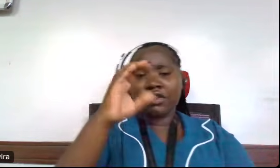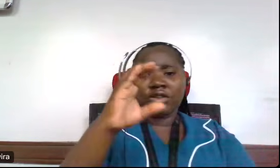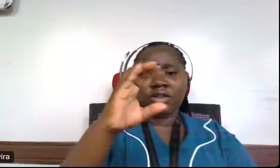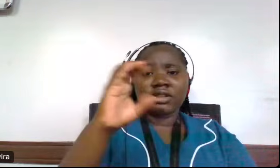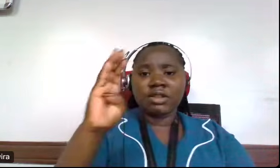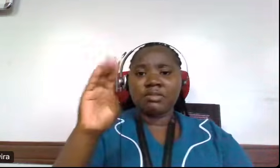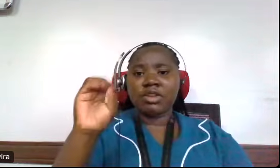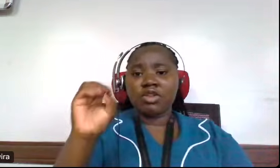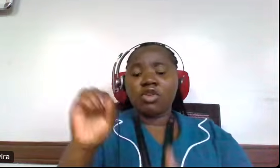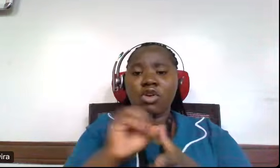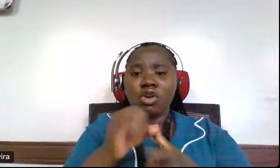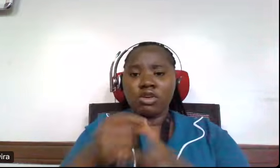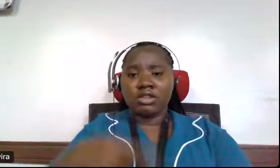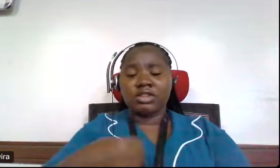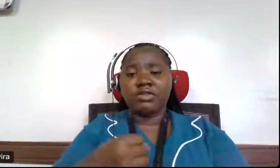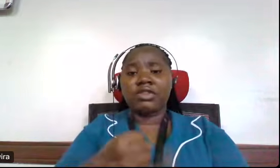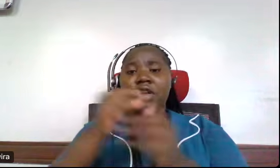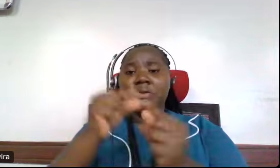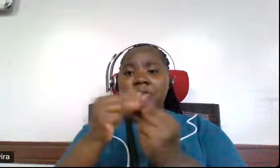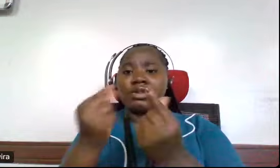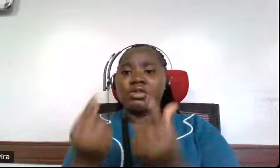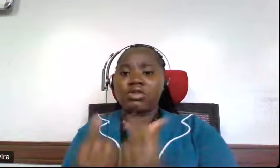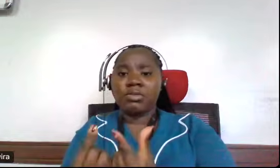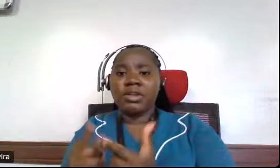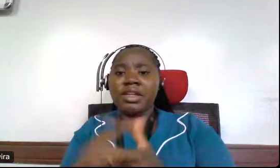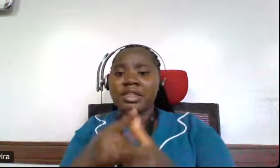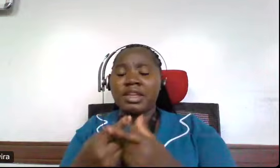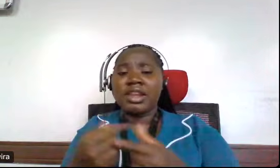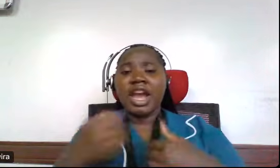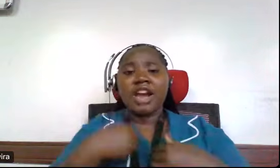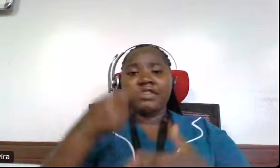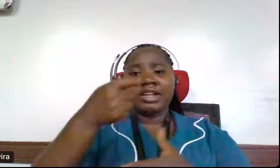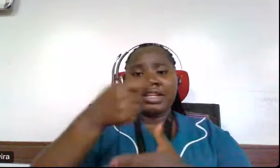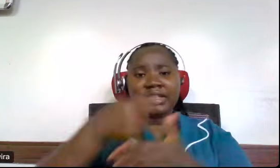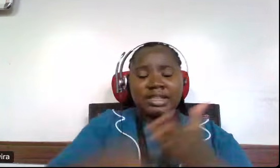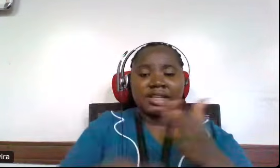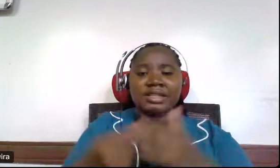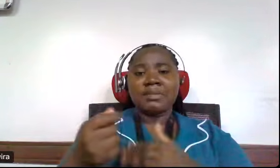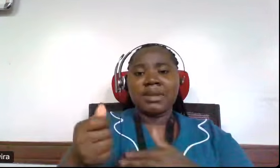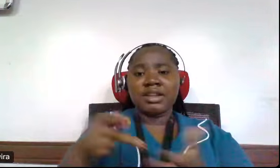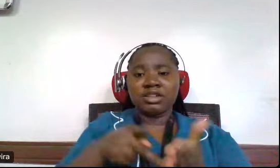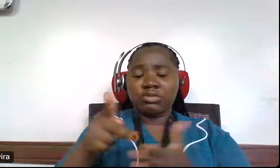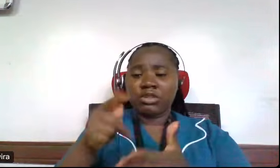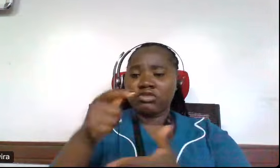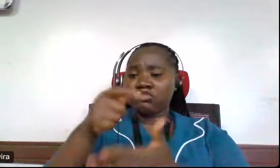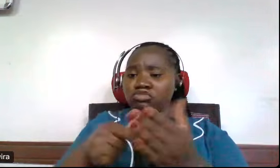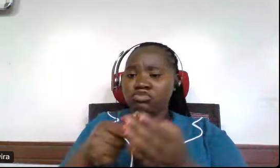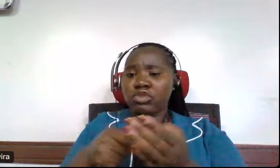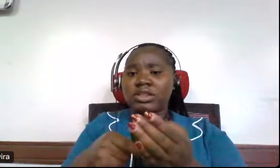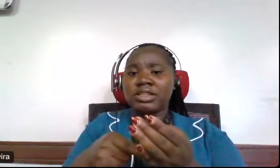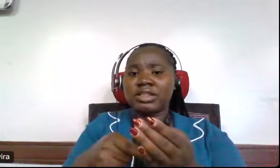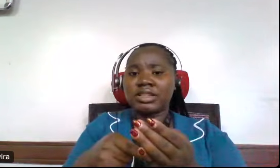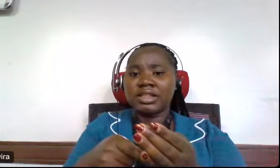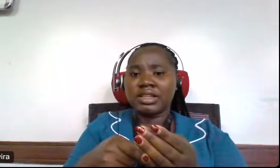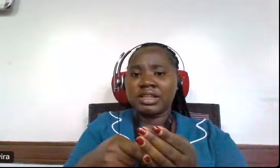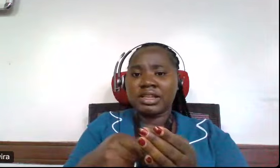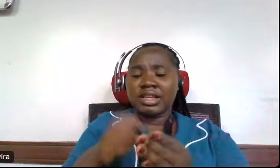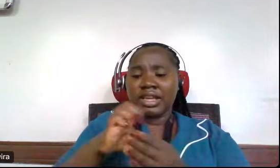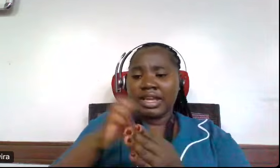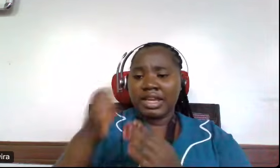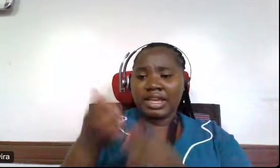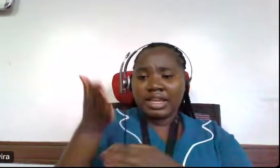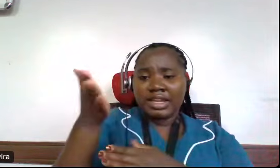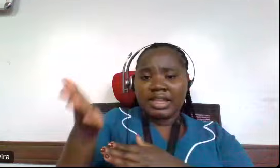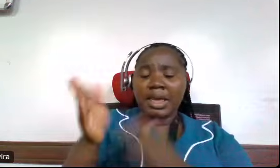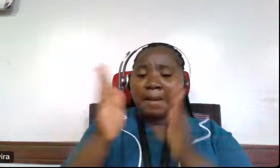group will have a tax liability on the whatever is remaining. So how do you determine the person